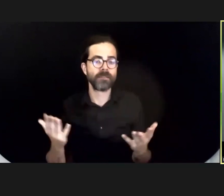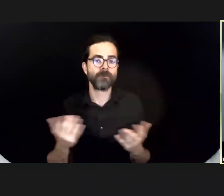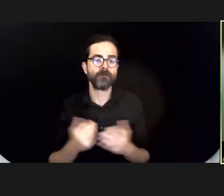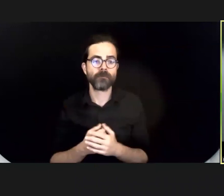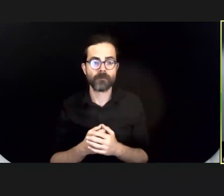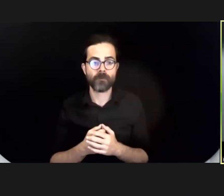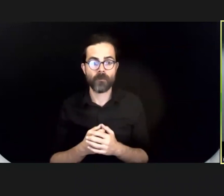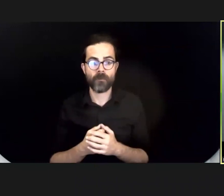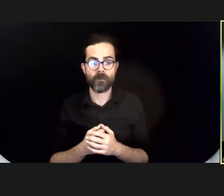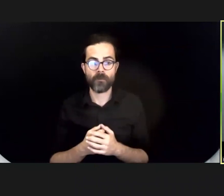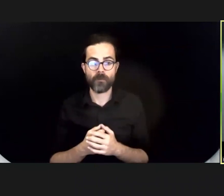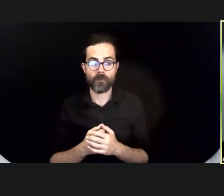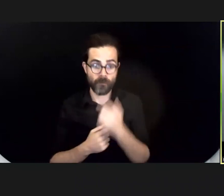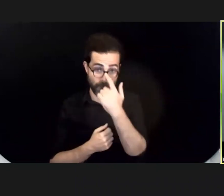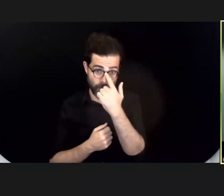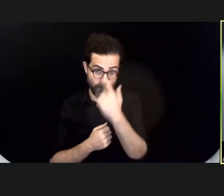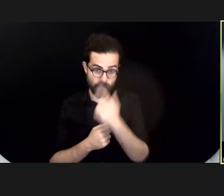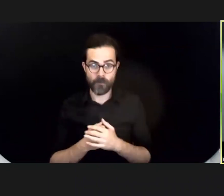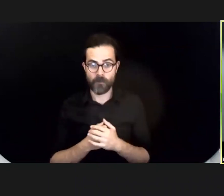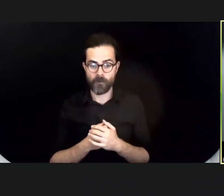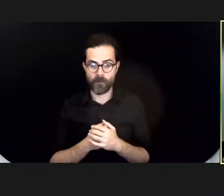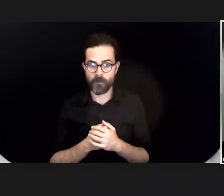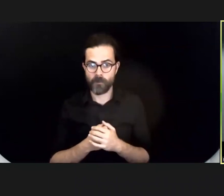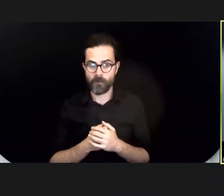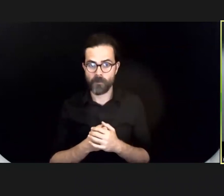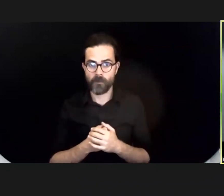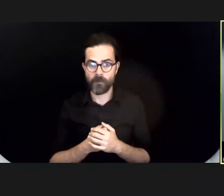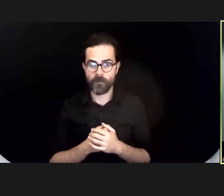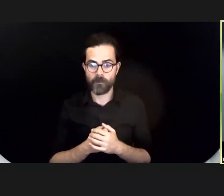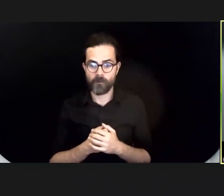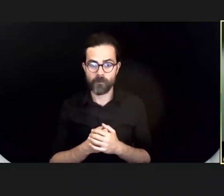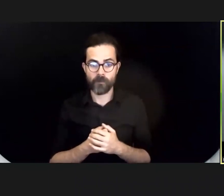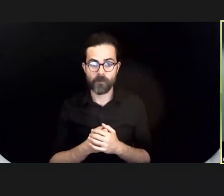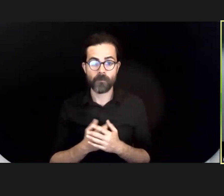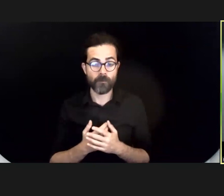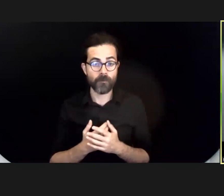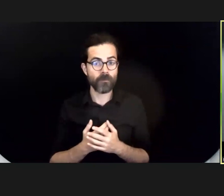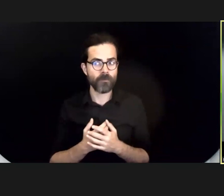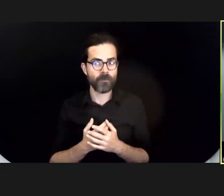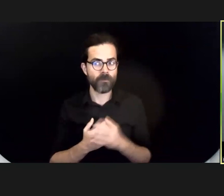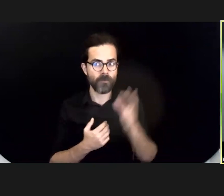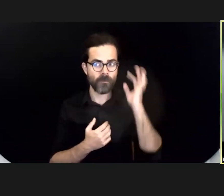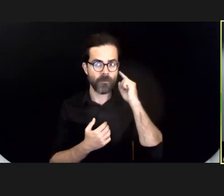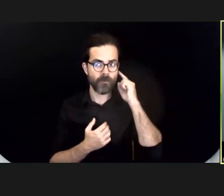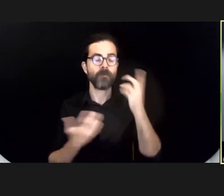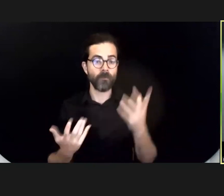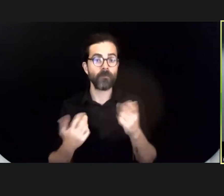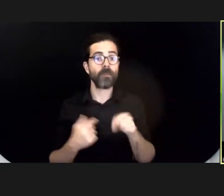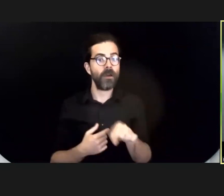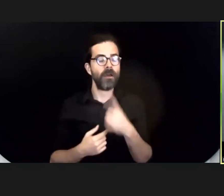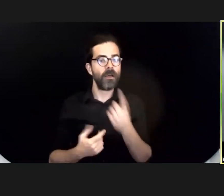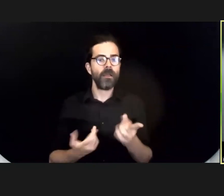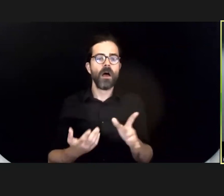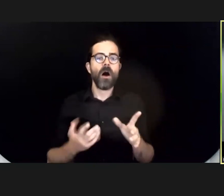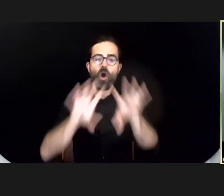still waiting for maybe these more mainstream technologies to catch up with that idea of universal design and making